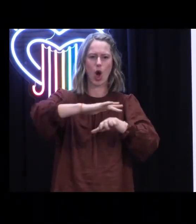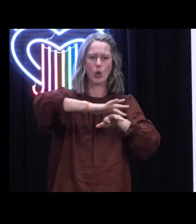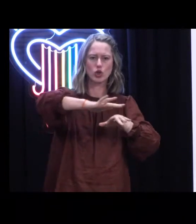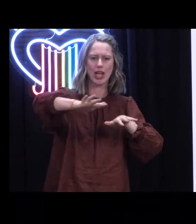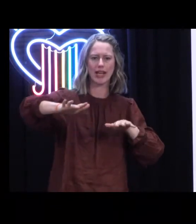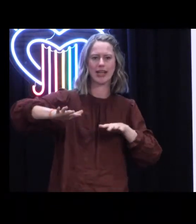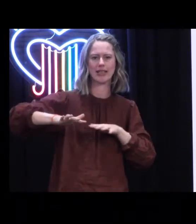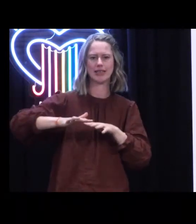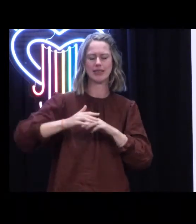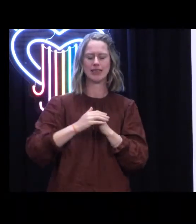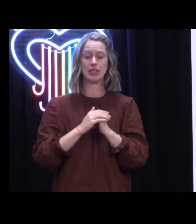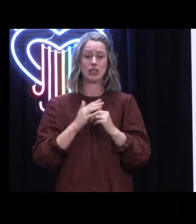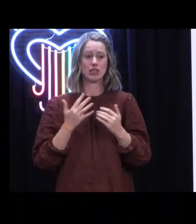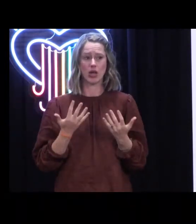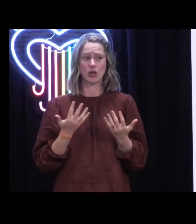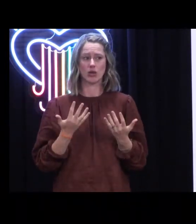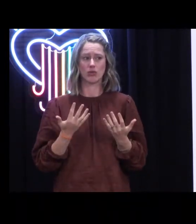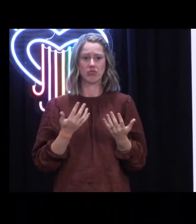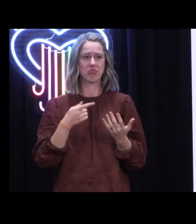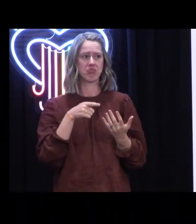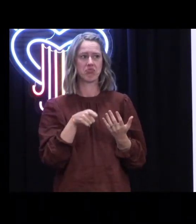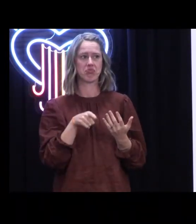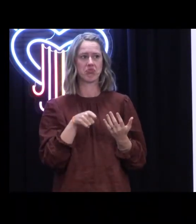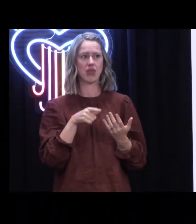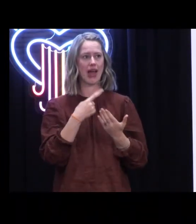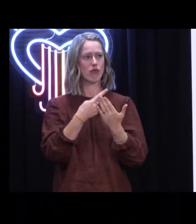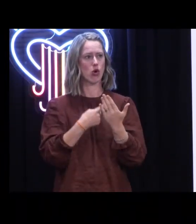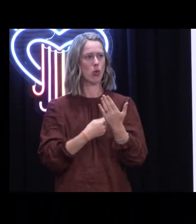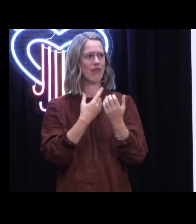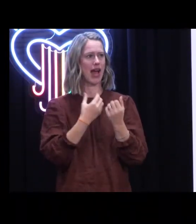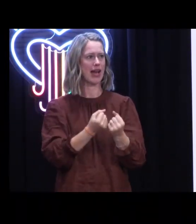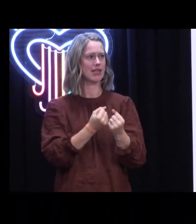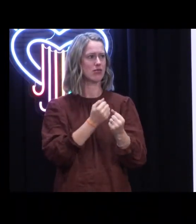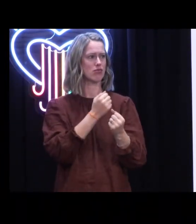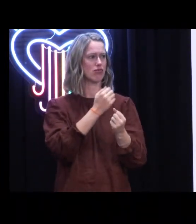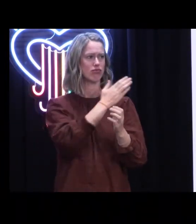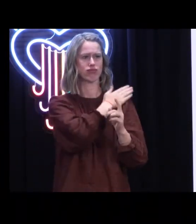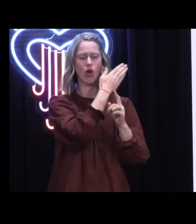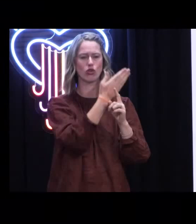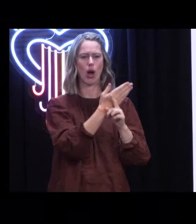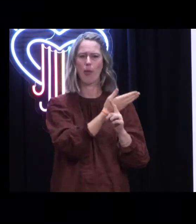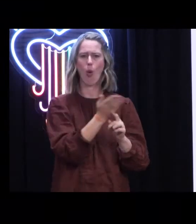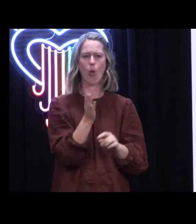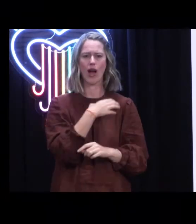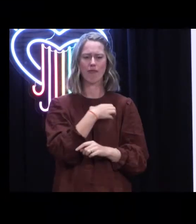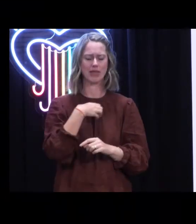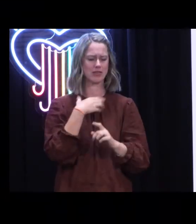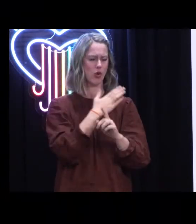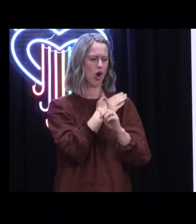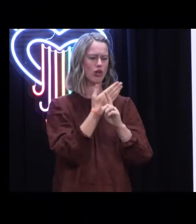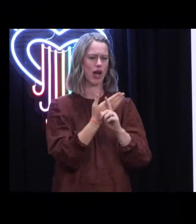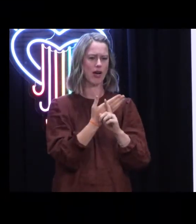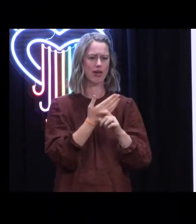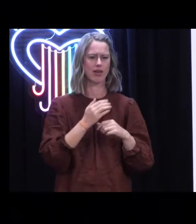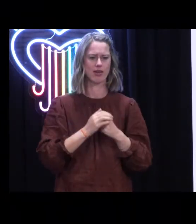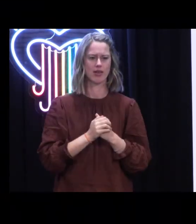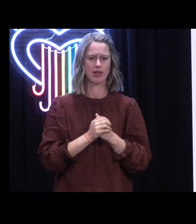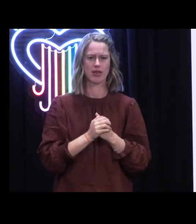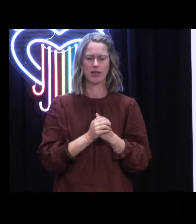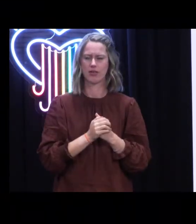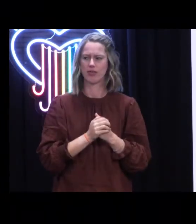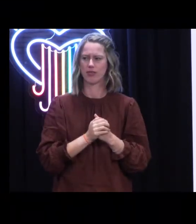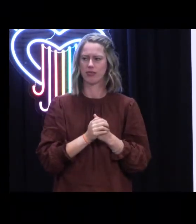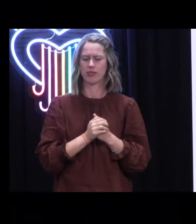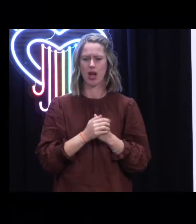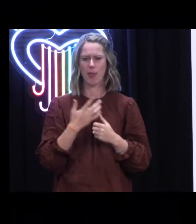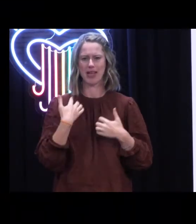is in fact a position that has been held across parties for a long period of time. Be very interested to